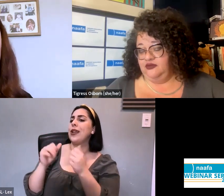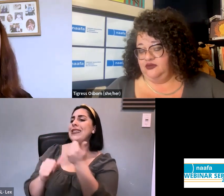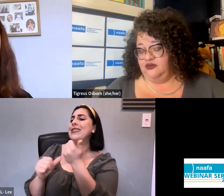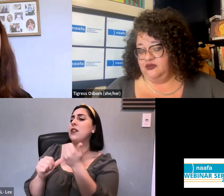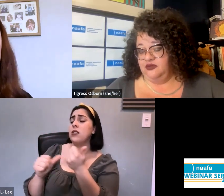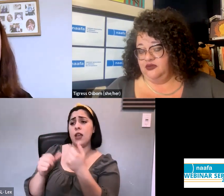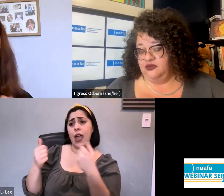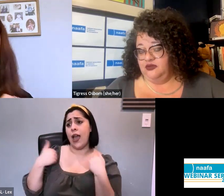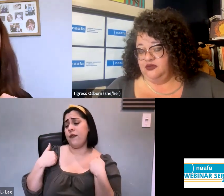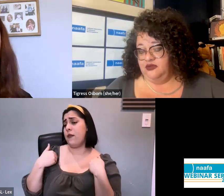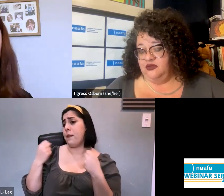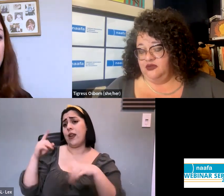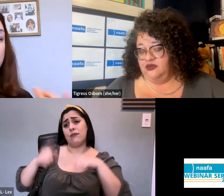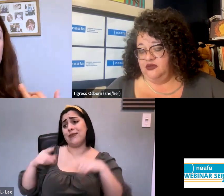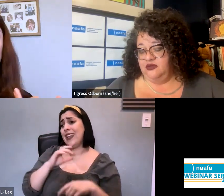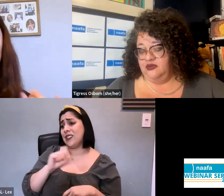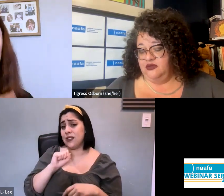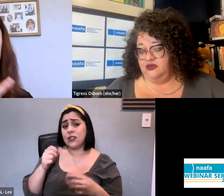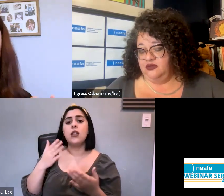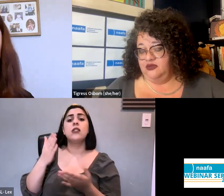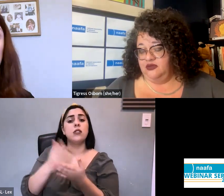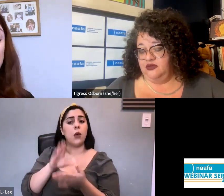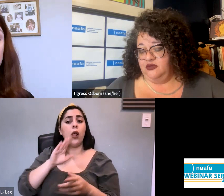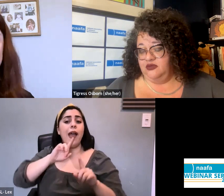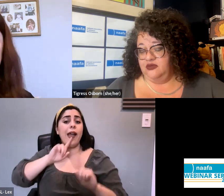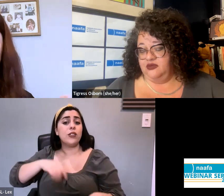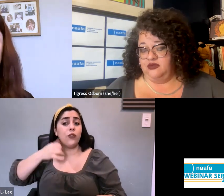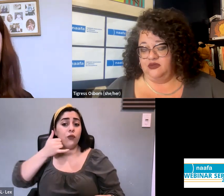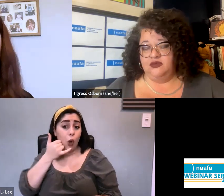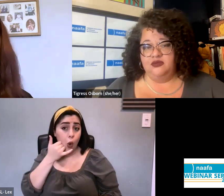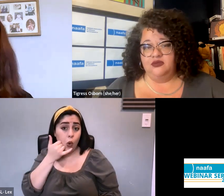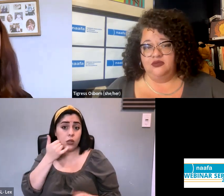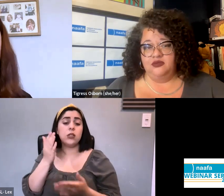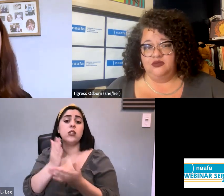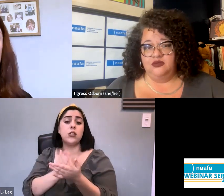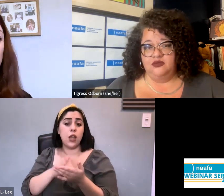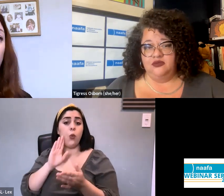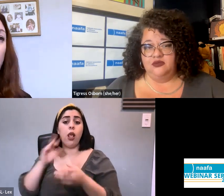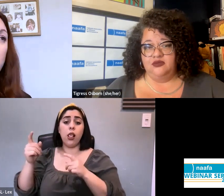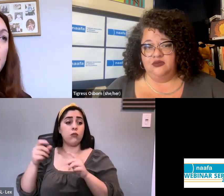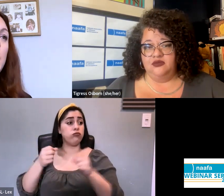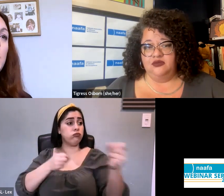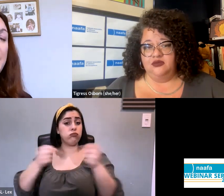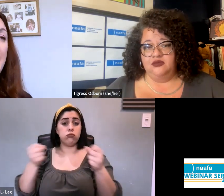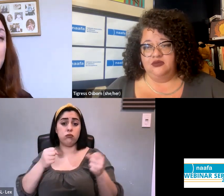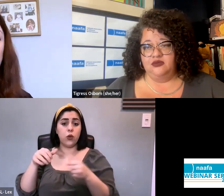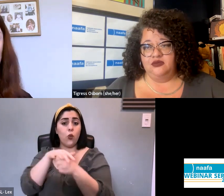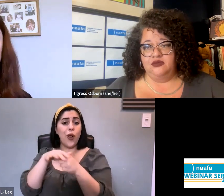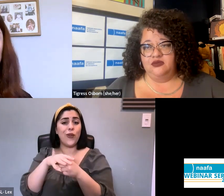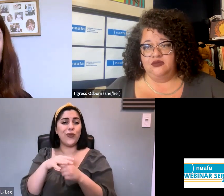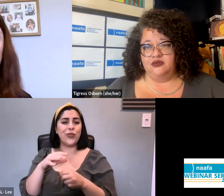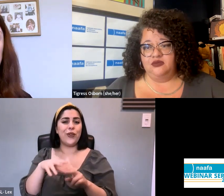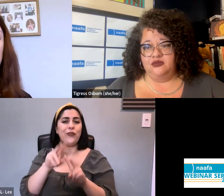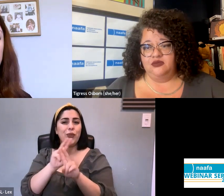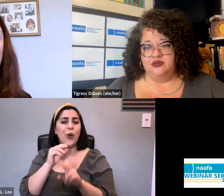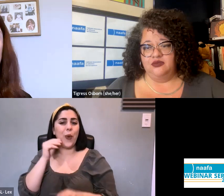some who work just solely answering phones, working visitations, directing people around the funeral home. We have a few